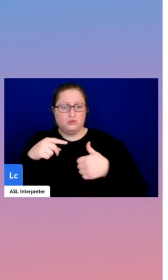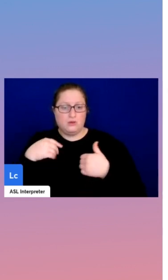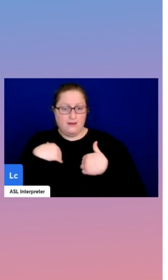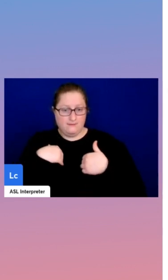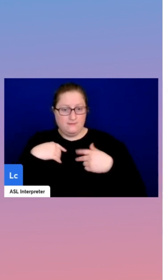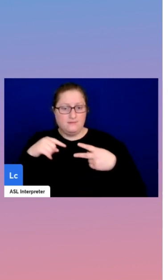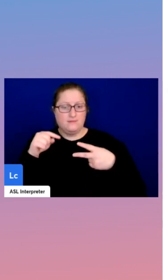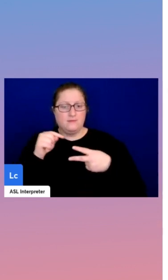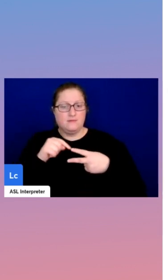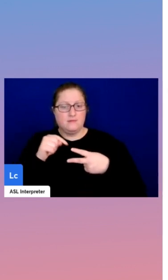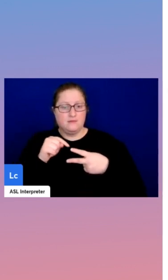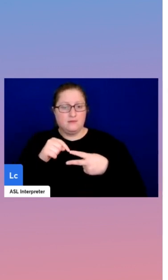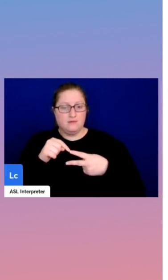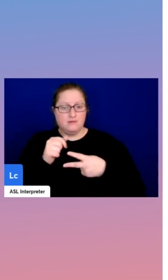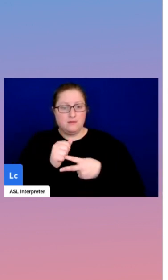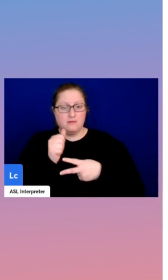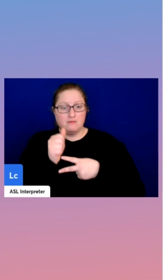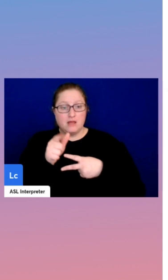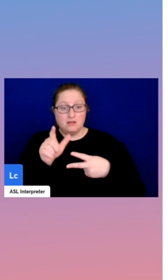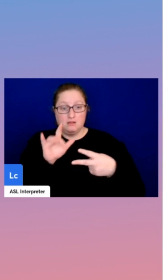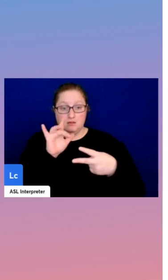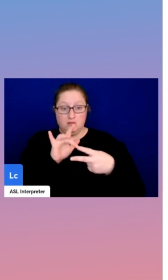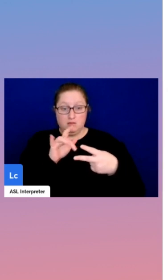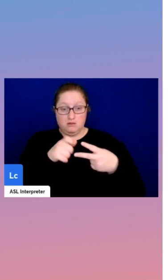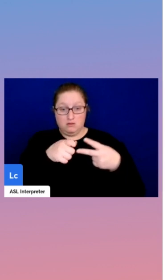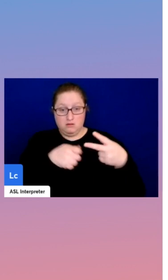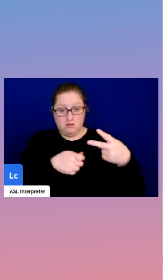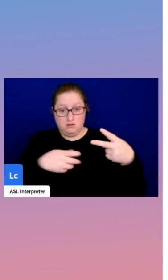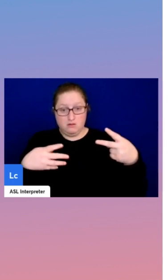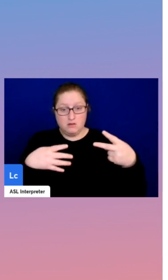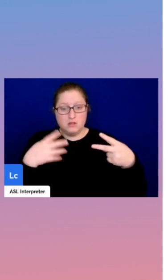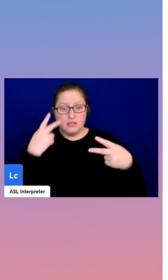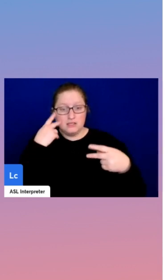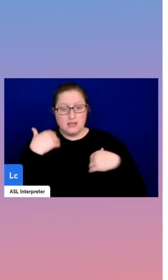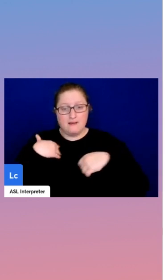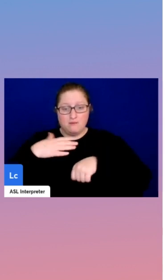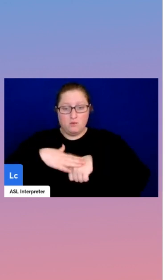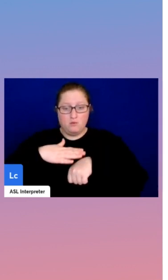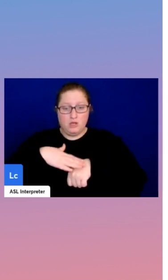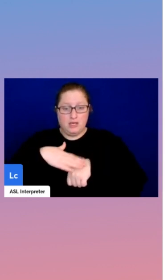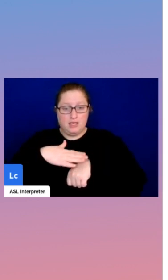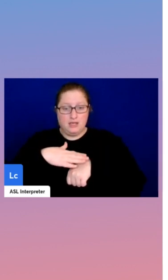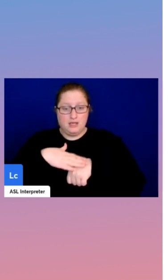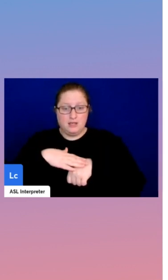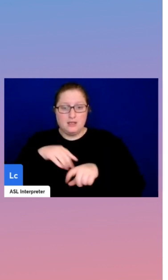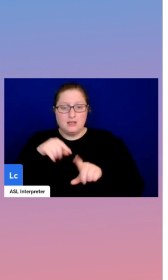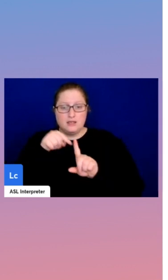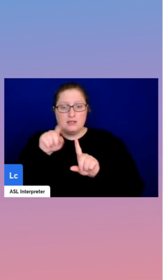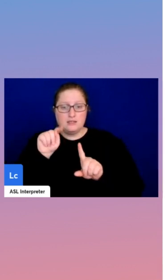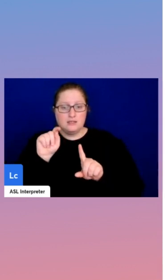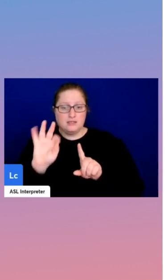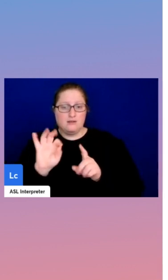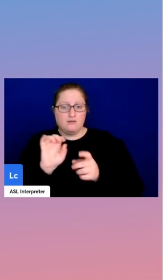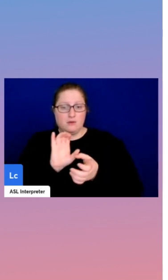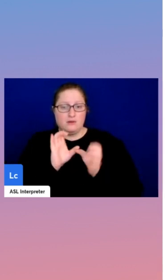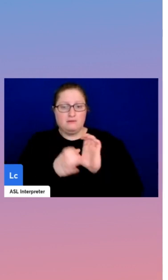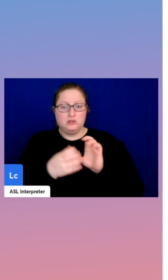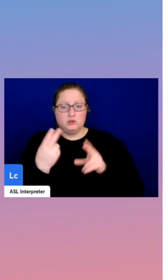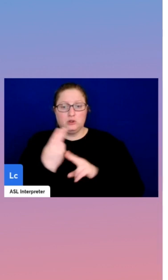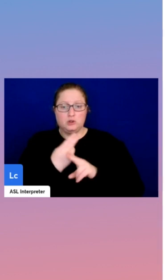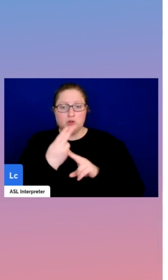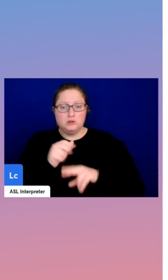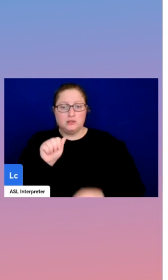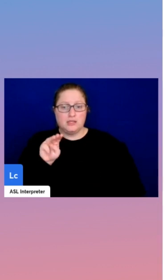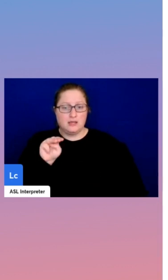as you can see, if you click the HCP Packer run task, you see that there is a warning. It says that this Terraform configuration is using an